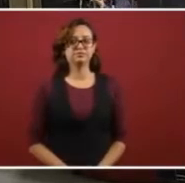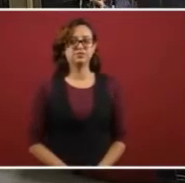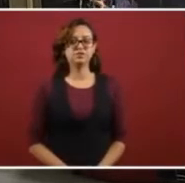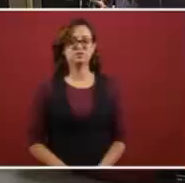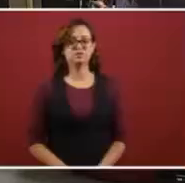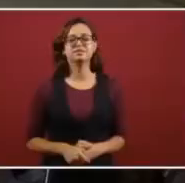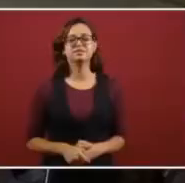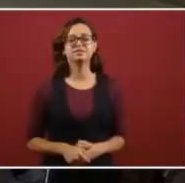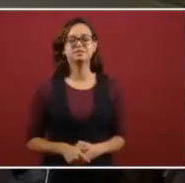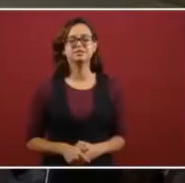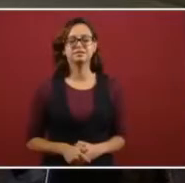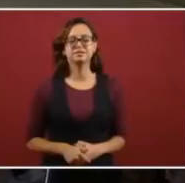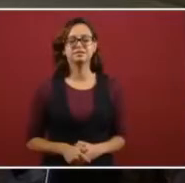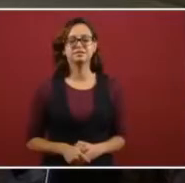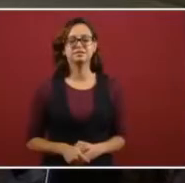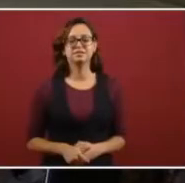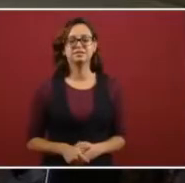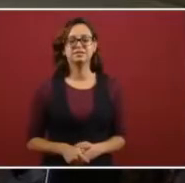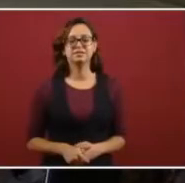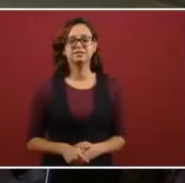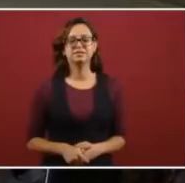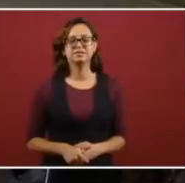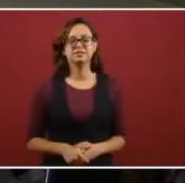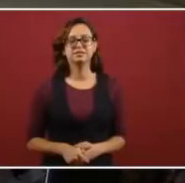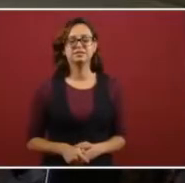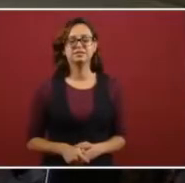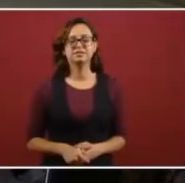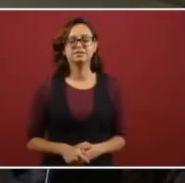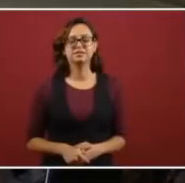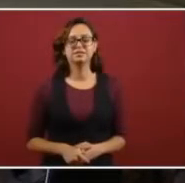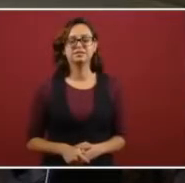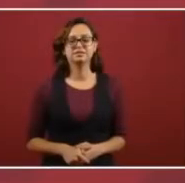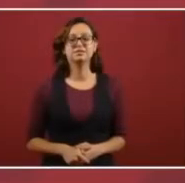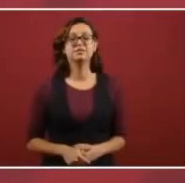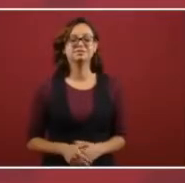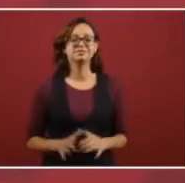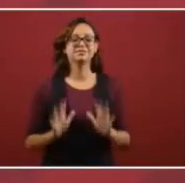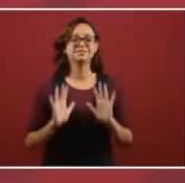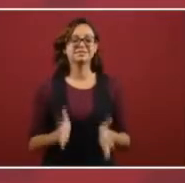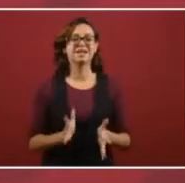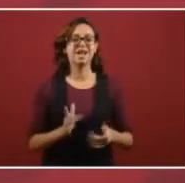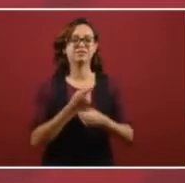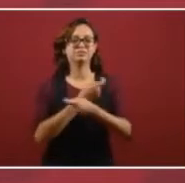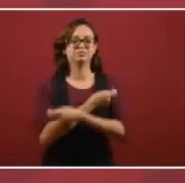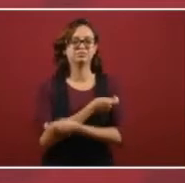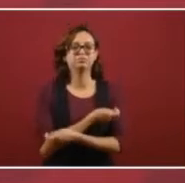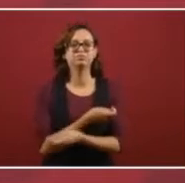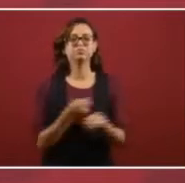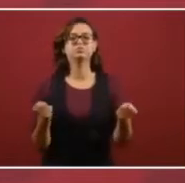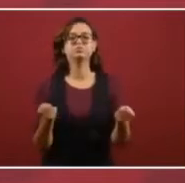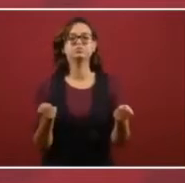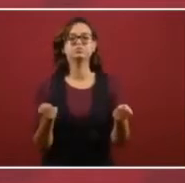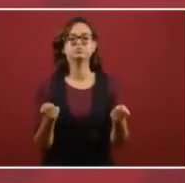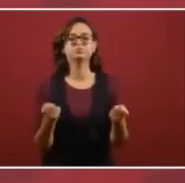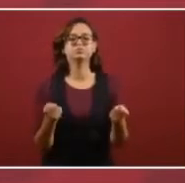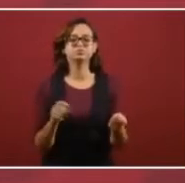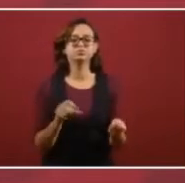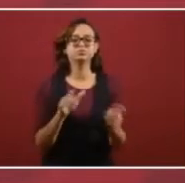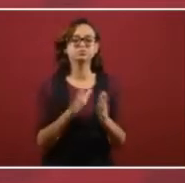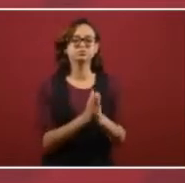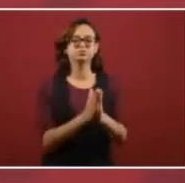benefit from this. Vamos a we are going to distribuir to distribute